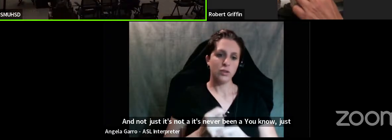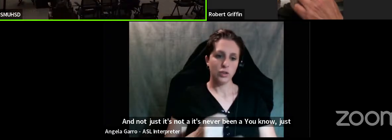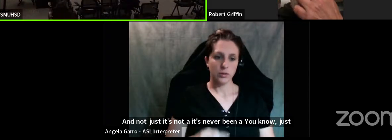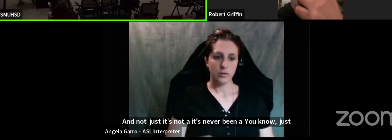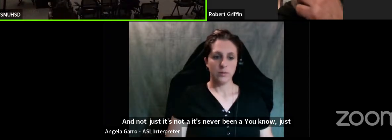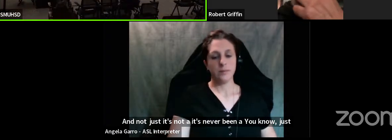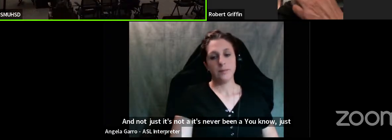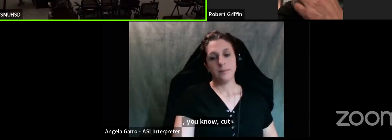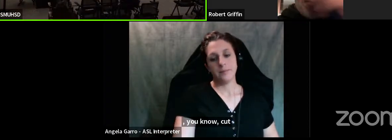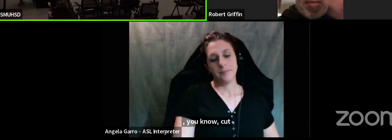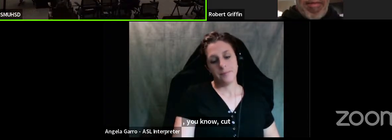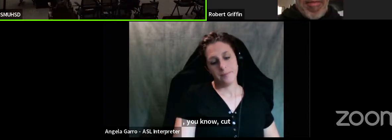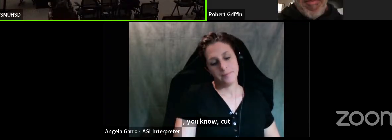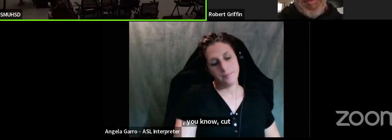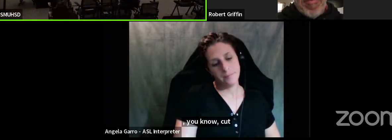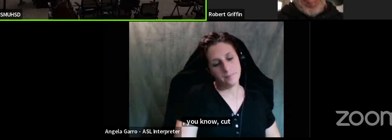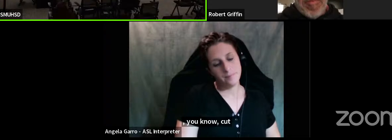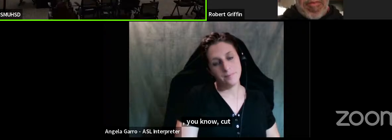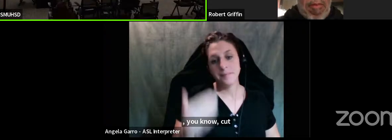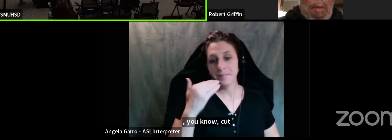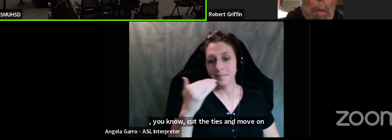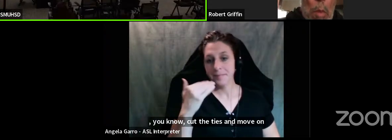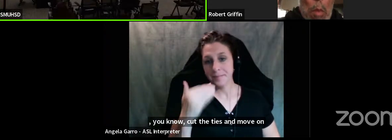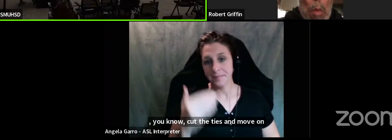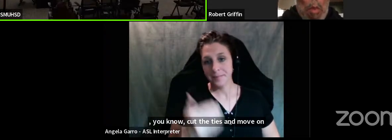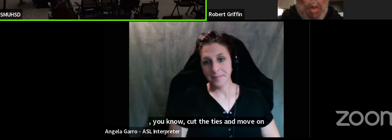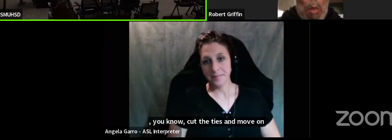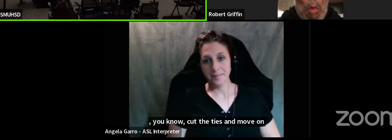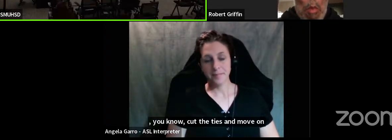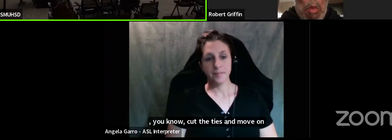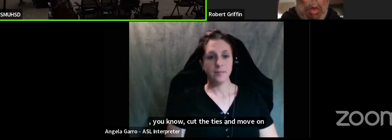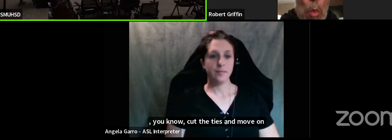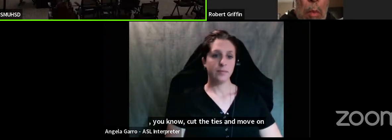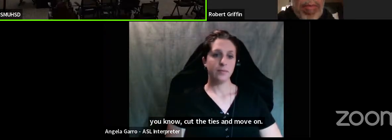Mm-hmm. Thank you.